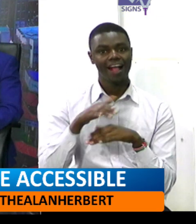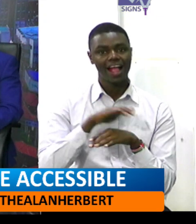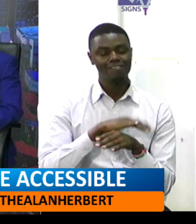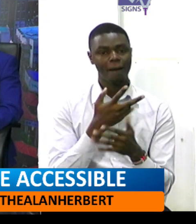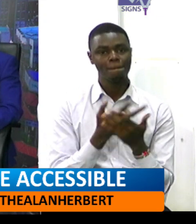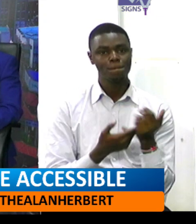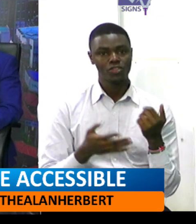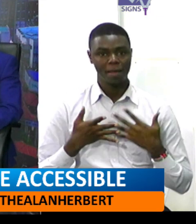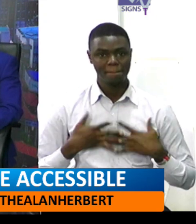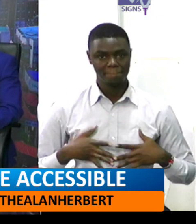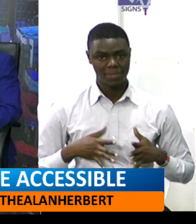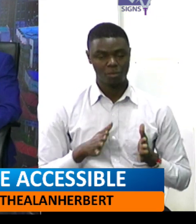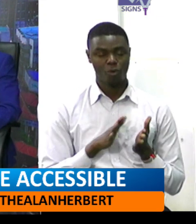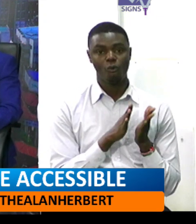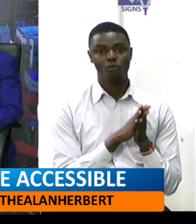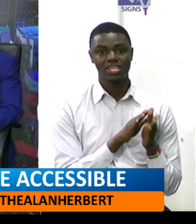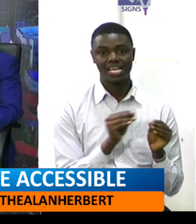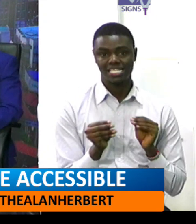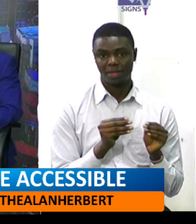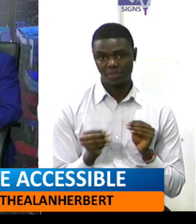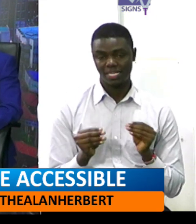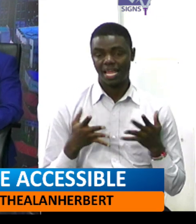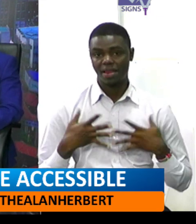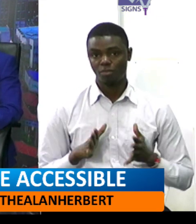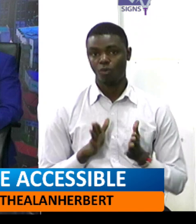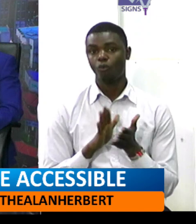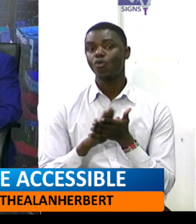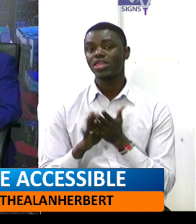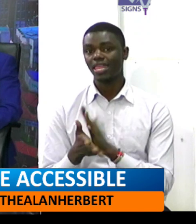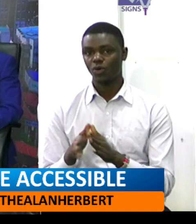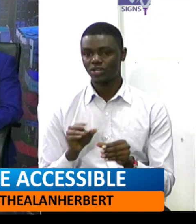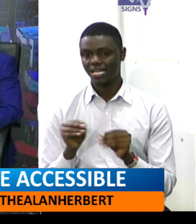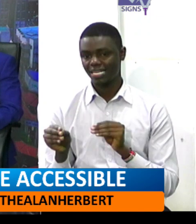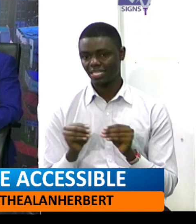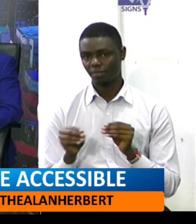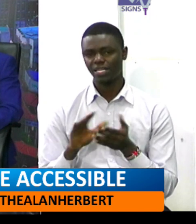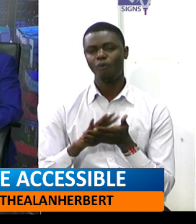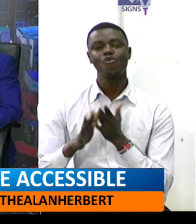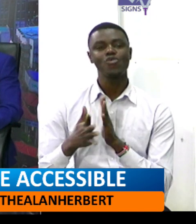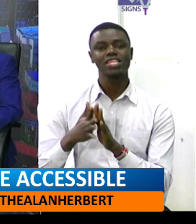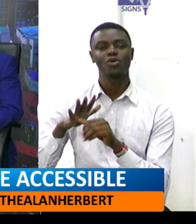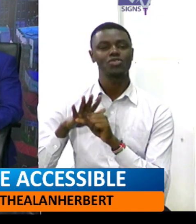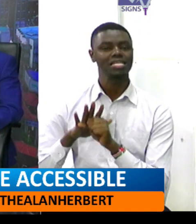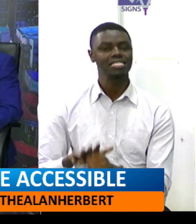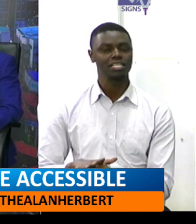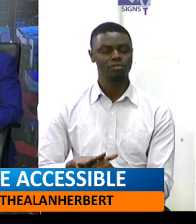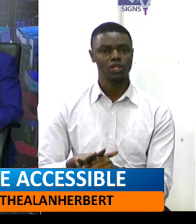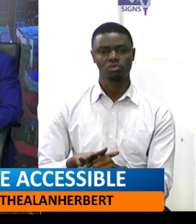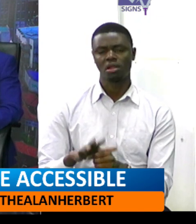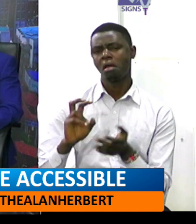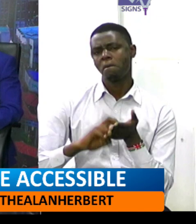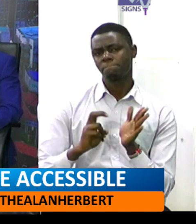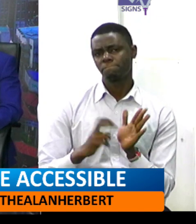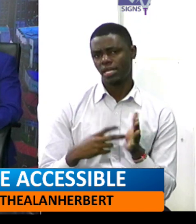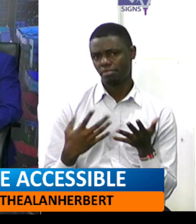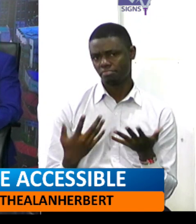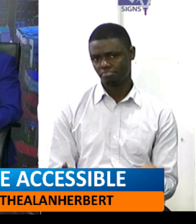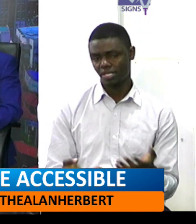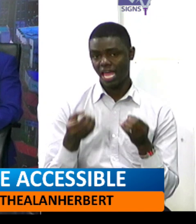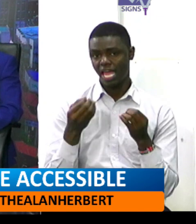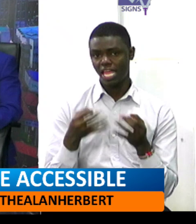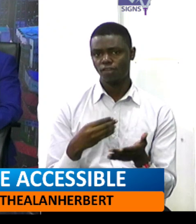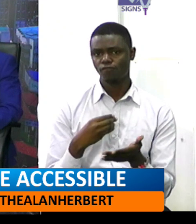people without disabilities and people with disabilities without discrimination. Yeah. So what that means that if